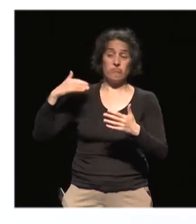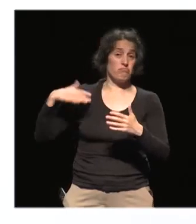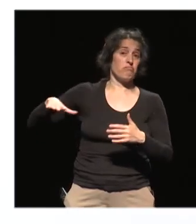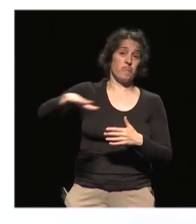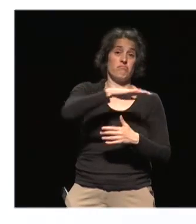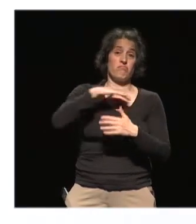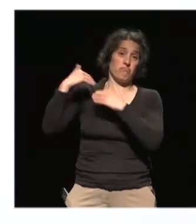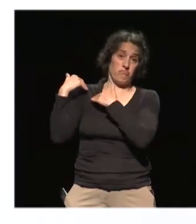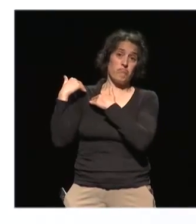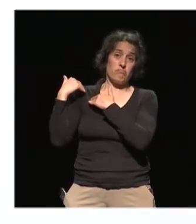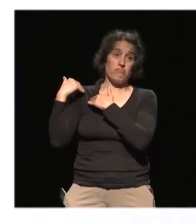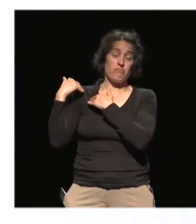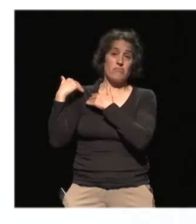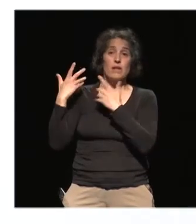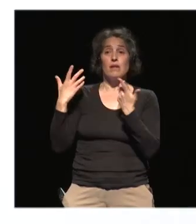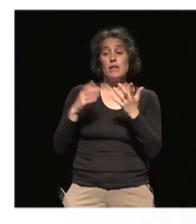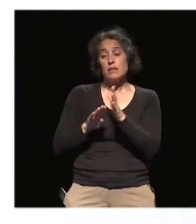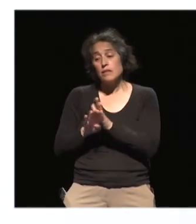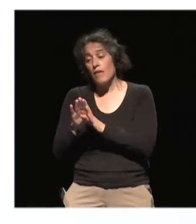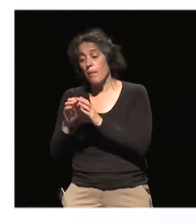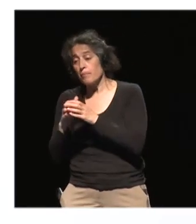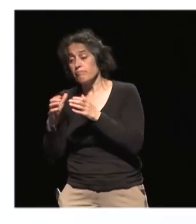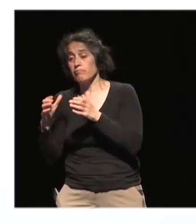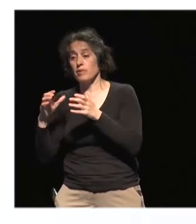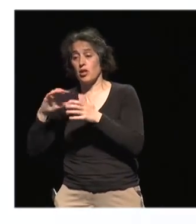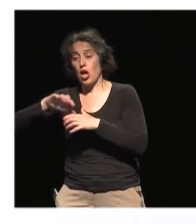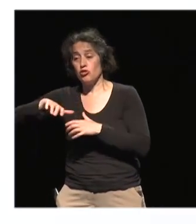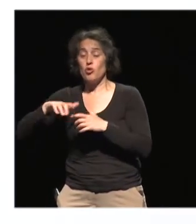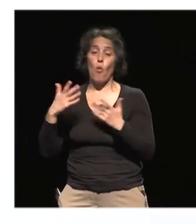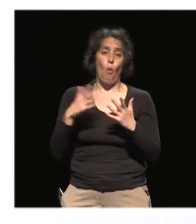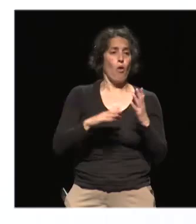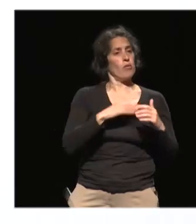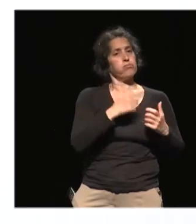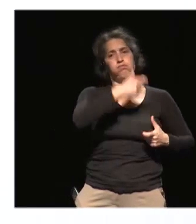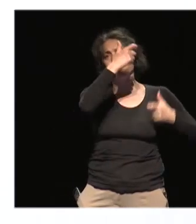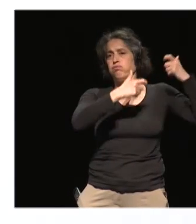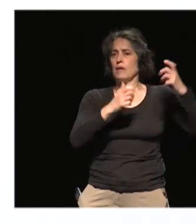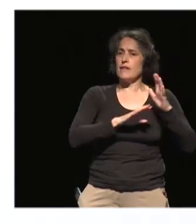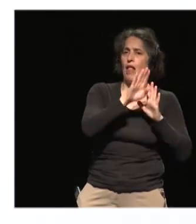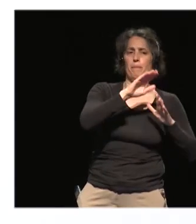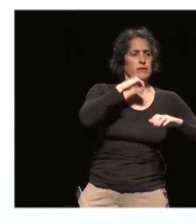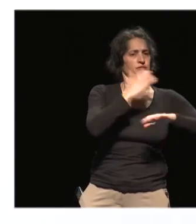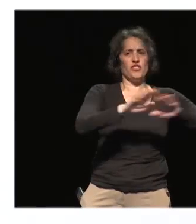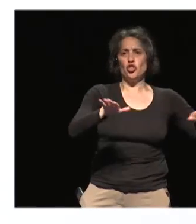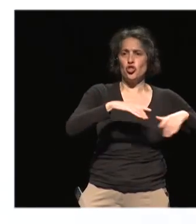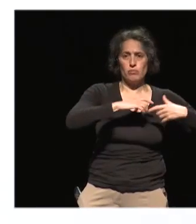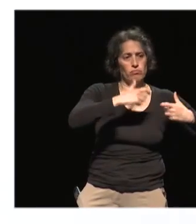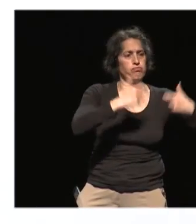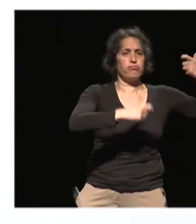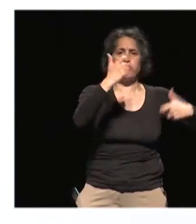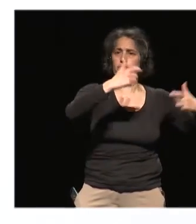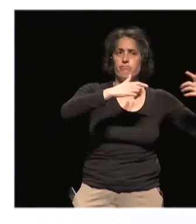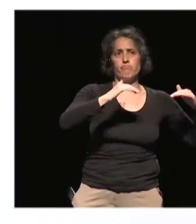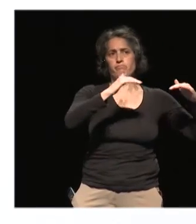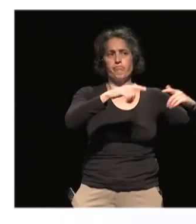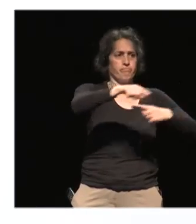change, whether from developing country parties or from developed country parties, because we have had